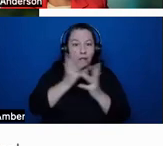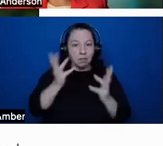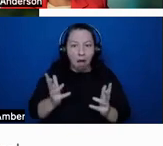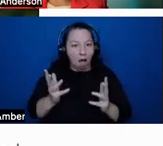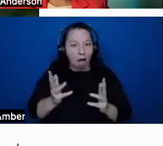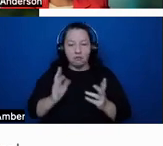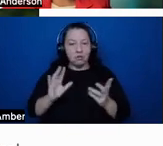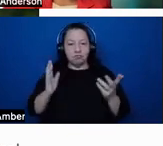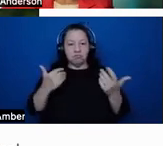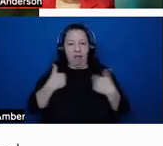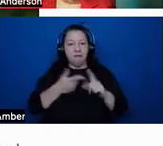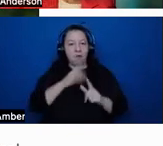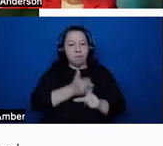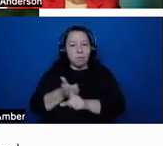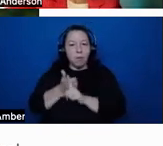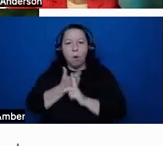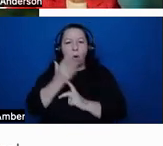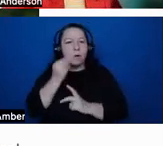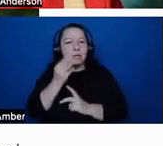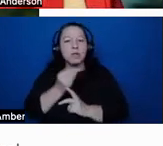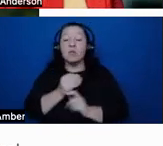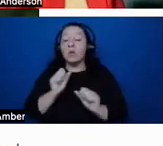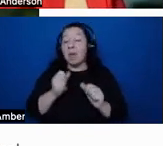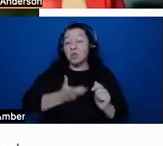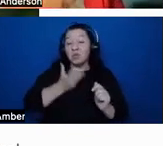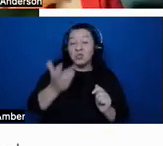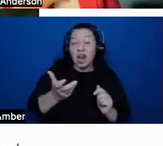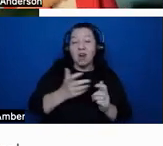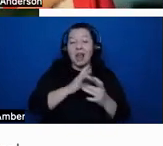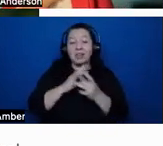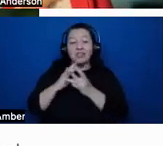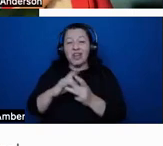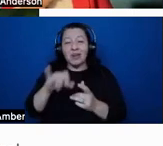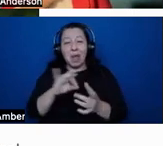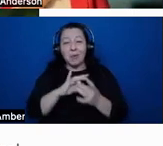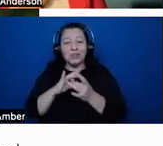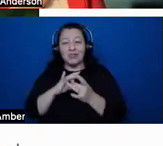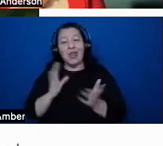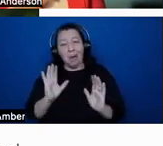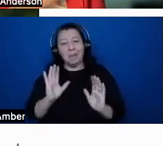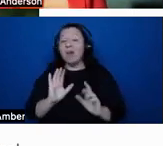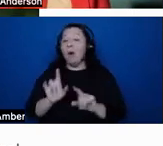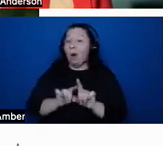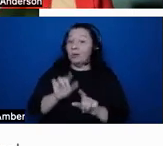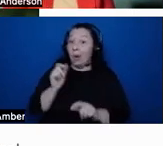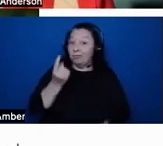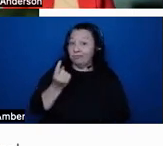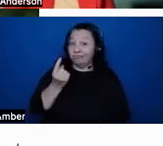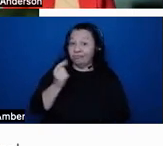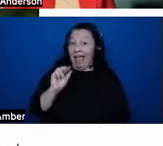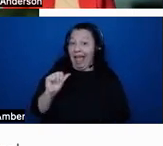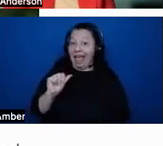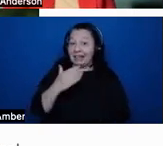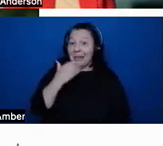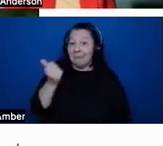share and be in relationship just taught me a lot. Also, Anna was a better beater than I was, just naming that. And